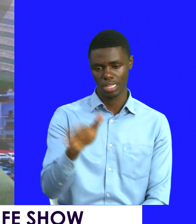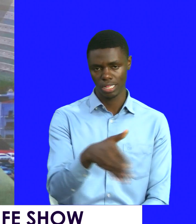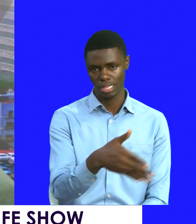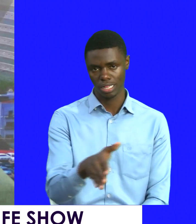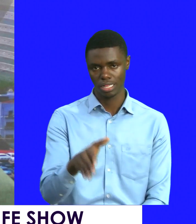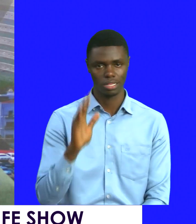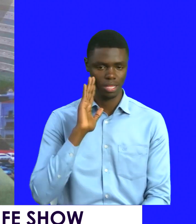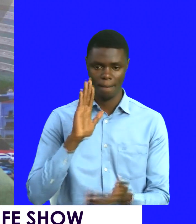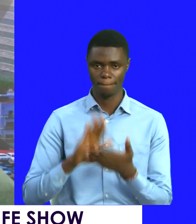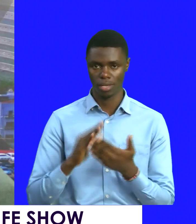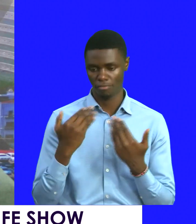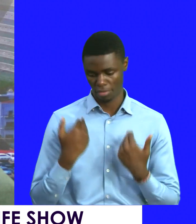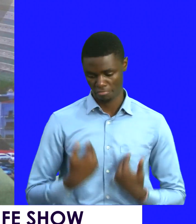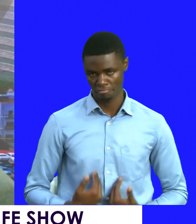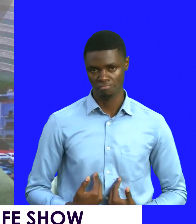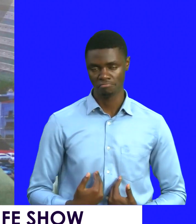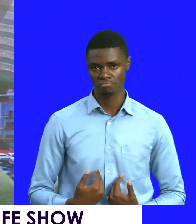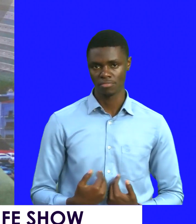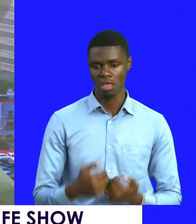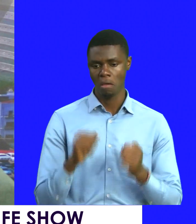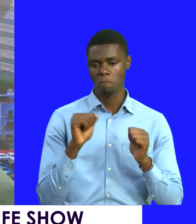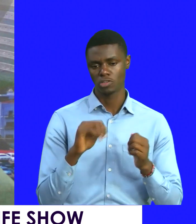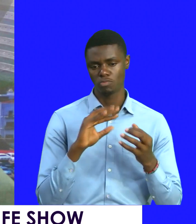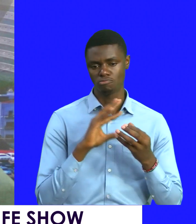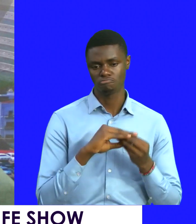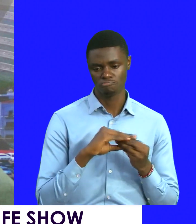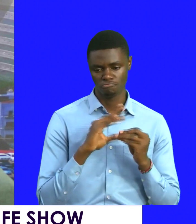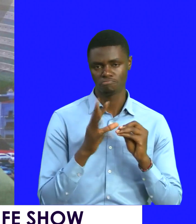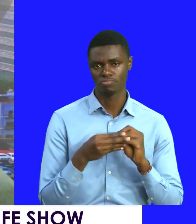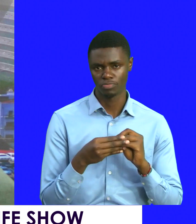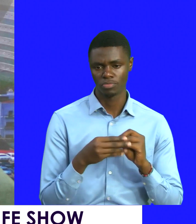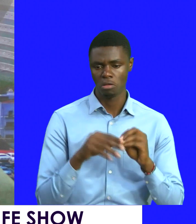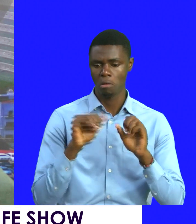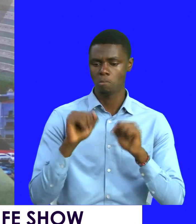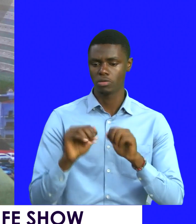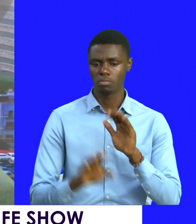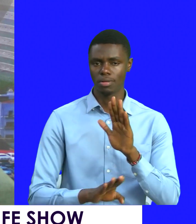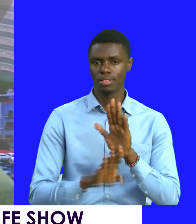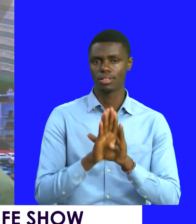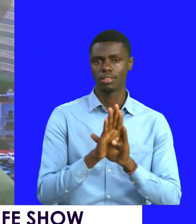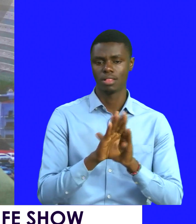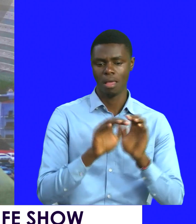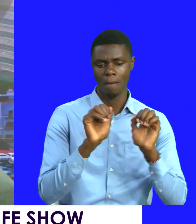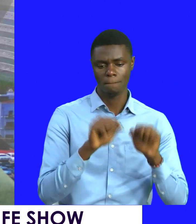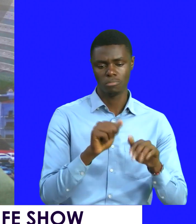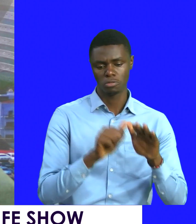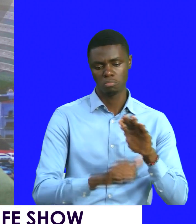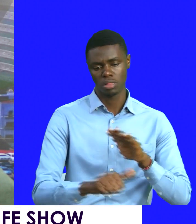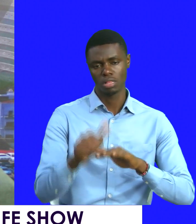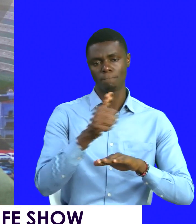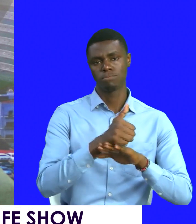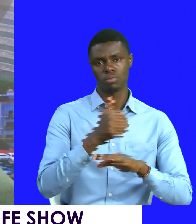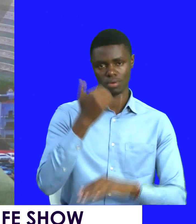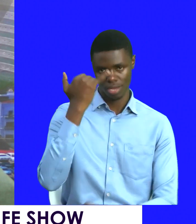you me. You can create, you can develop, you can come up with